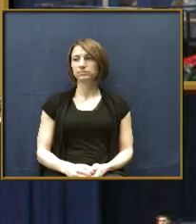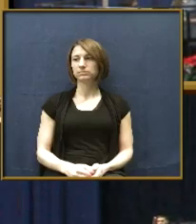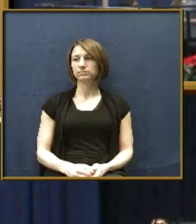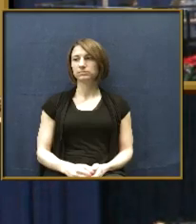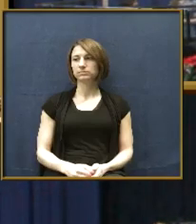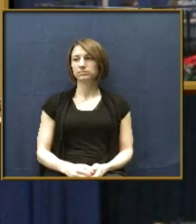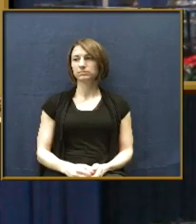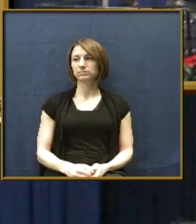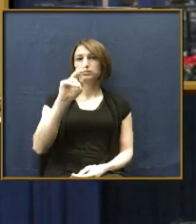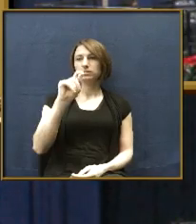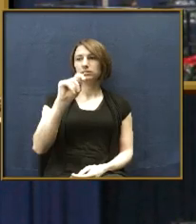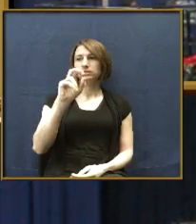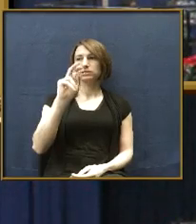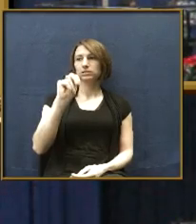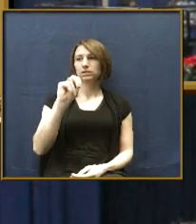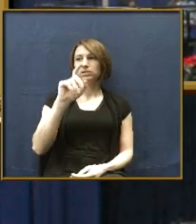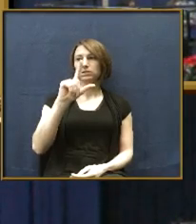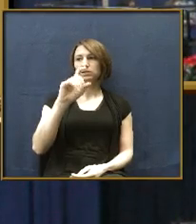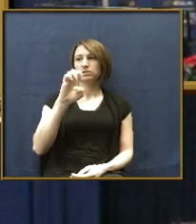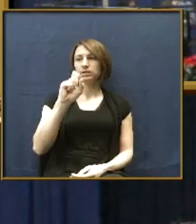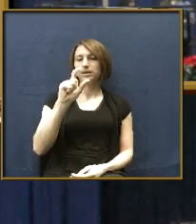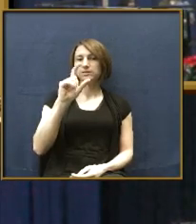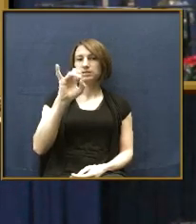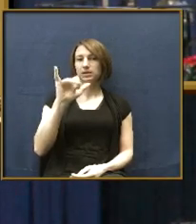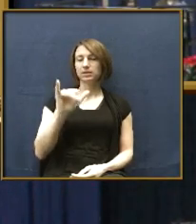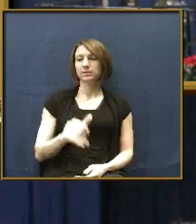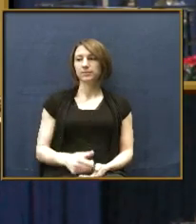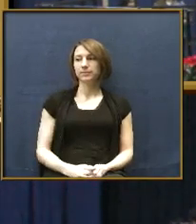Clinton, magna cum laude.